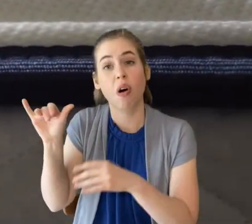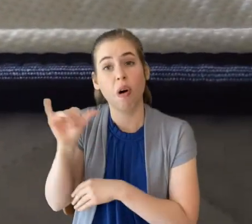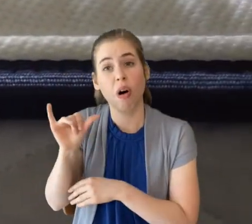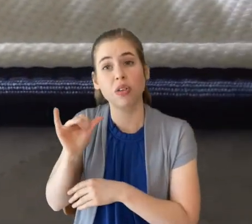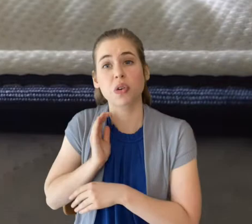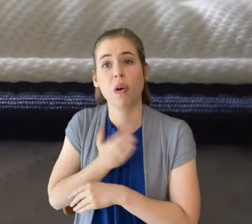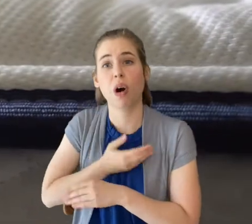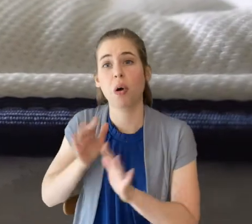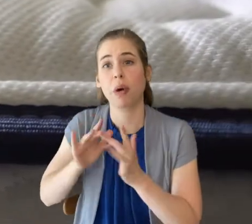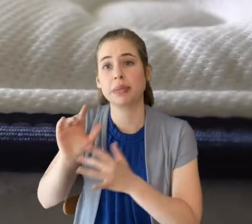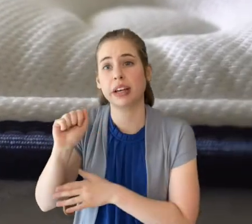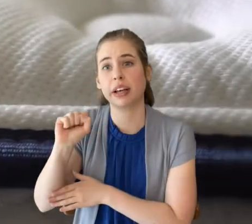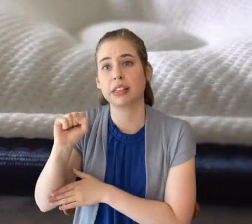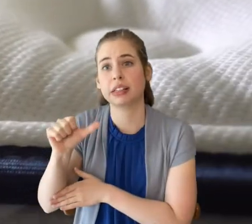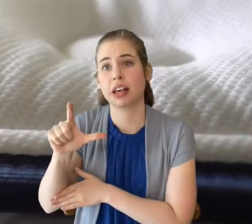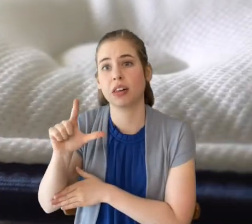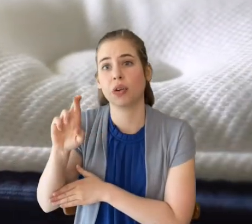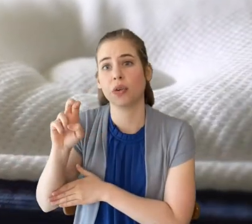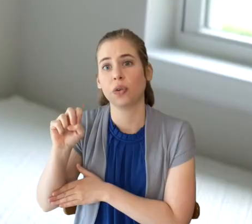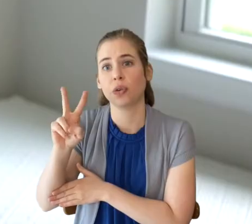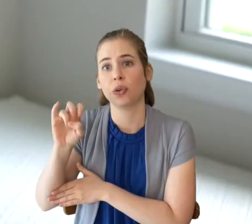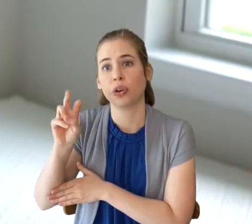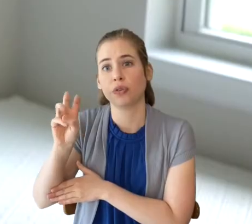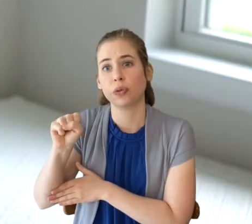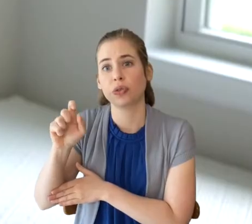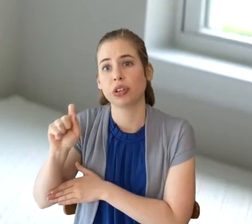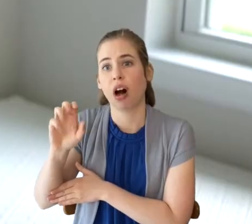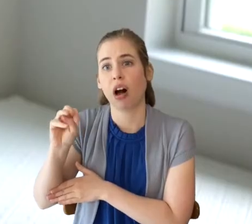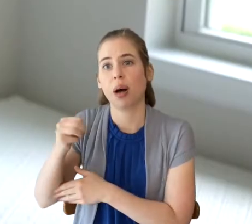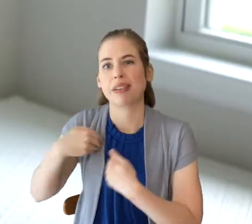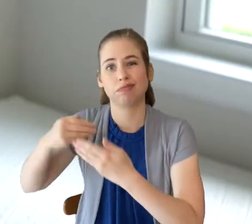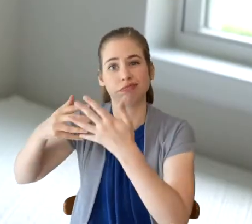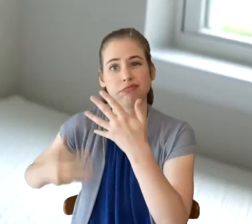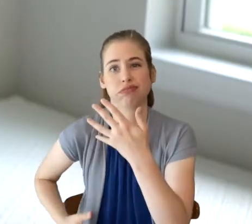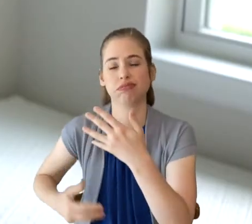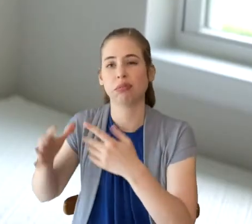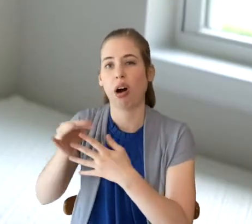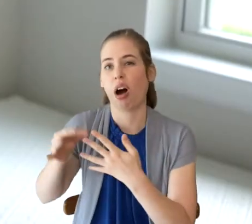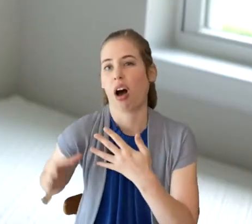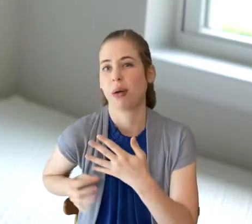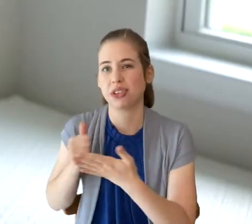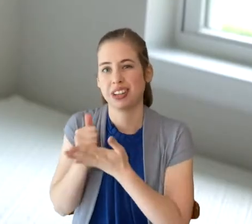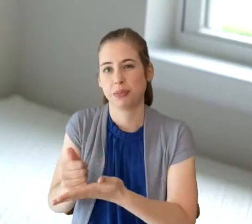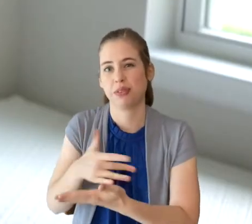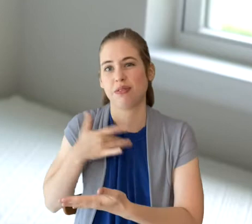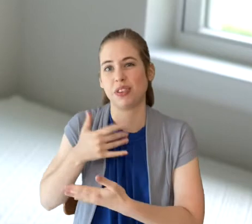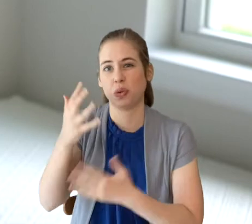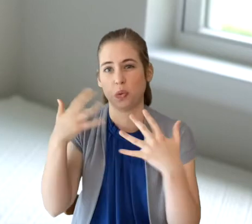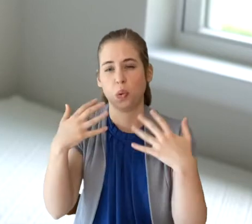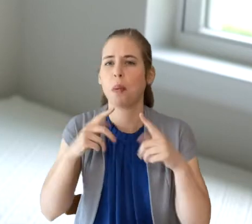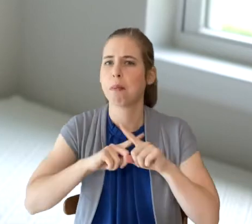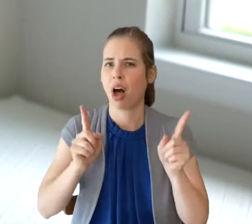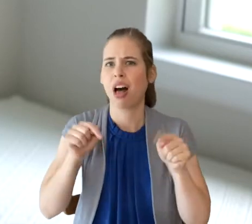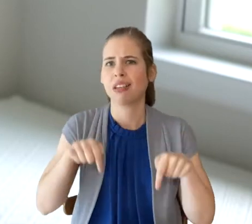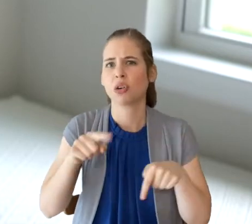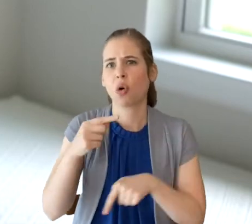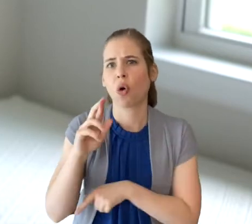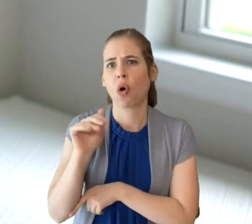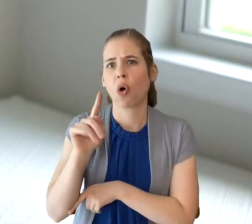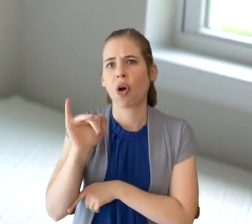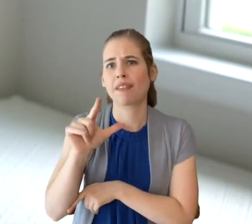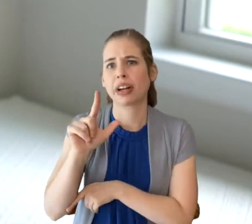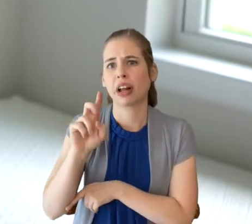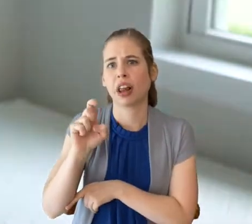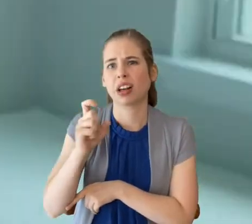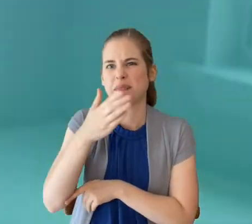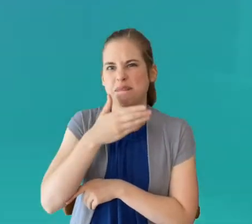cooling mattresses page on aslreviews.com. That being said, the GravityLux certainly sleeps a lot cooler than many other all